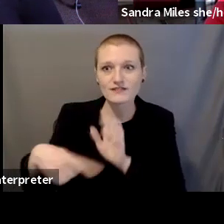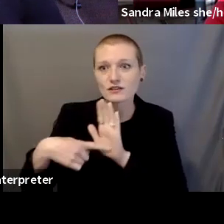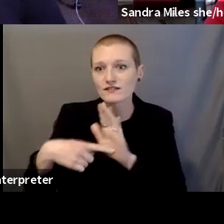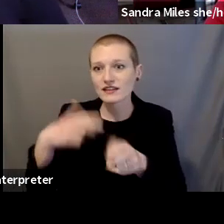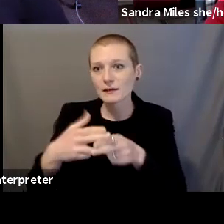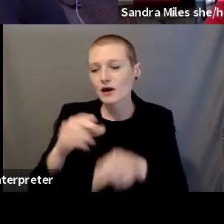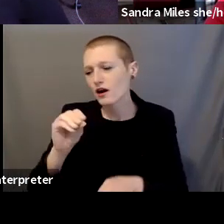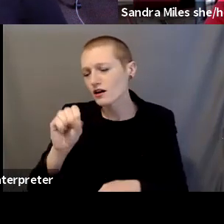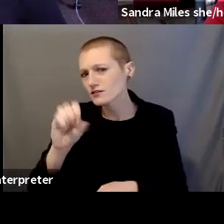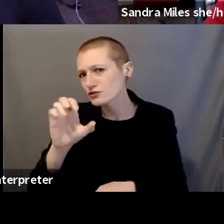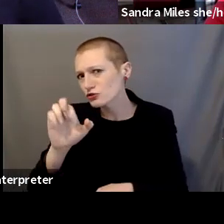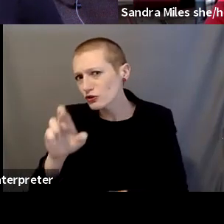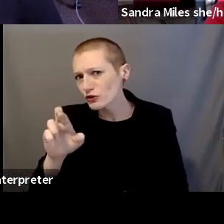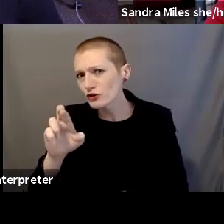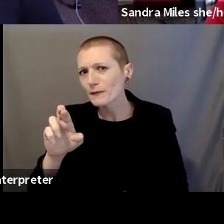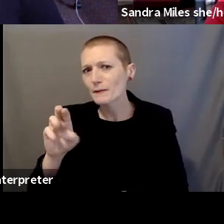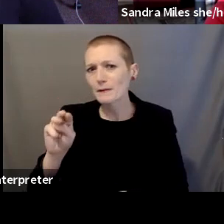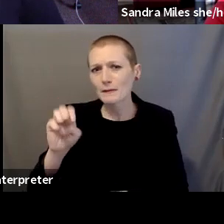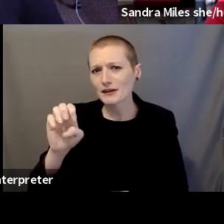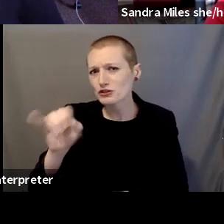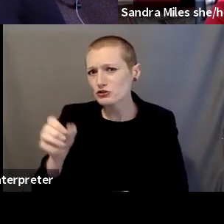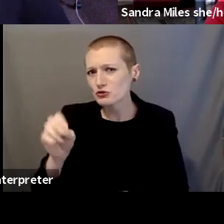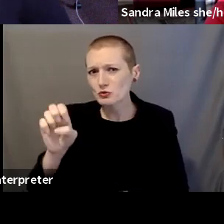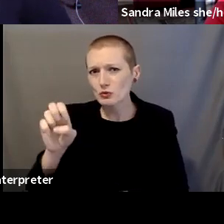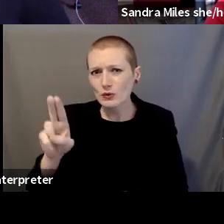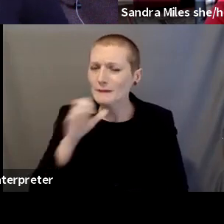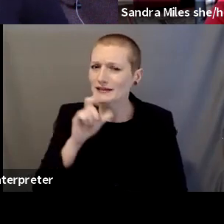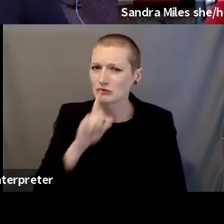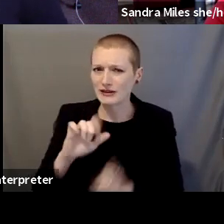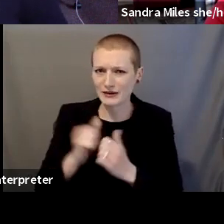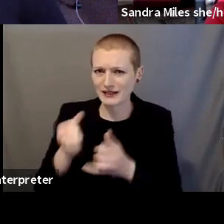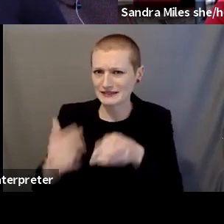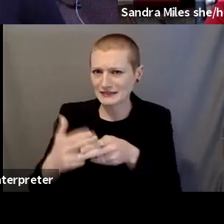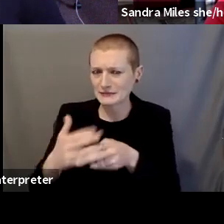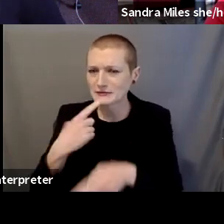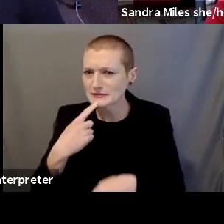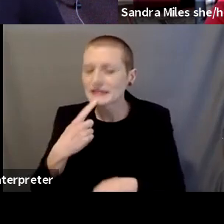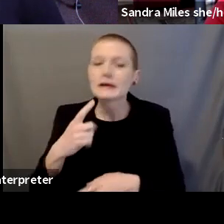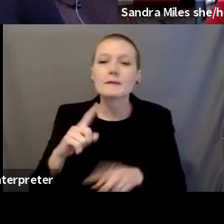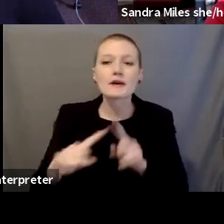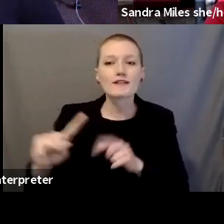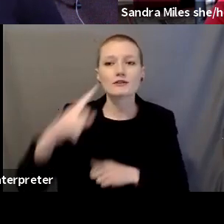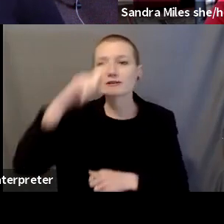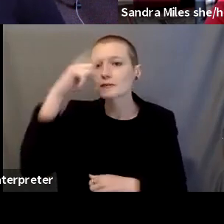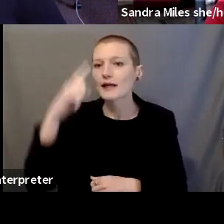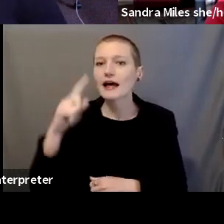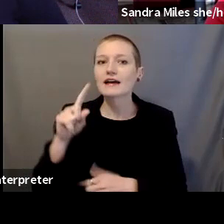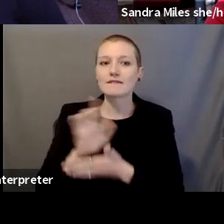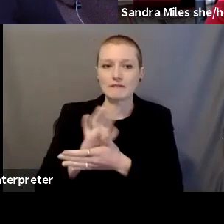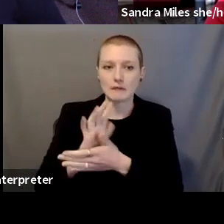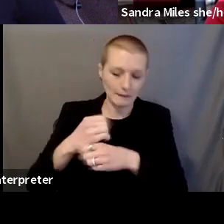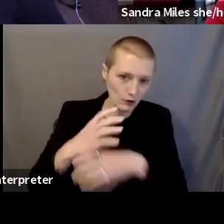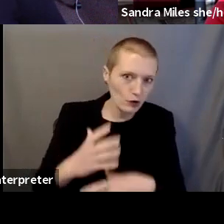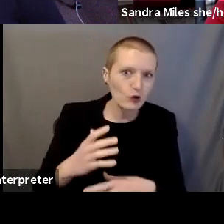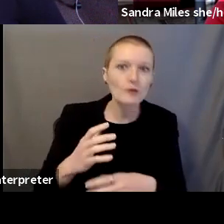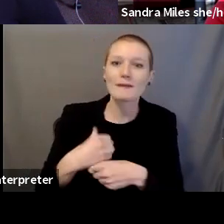Mijaux. I think I'm saying it wrong, but he was like the first Black filmmaker who like made feature films and